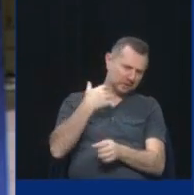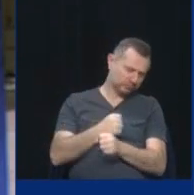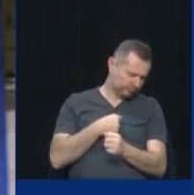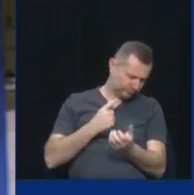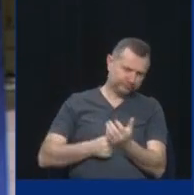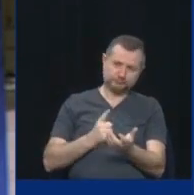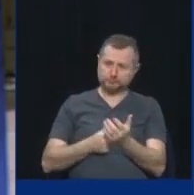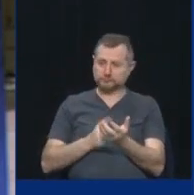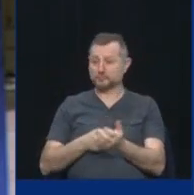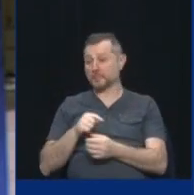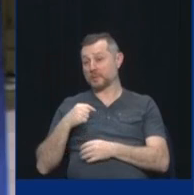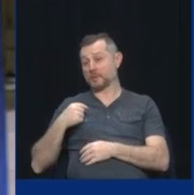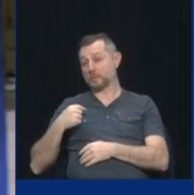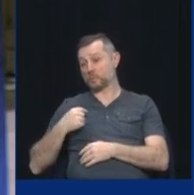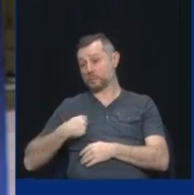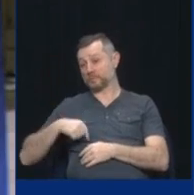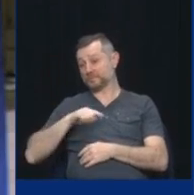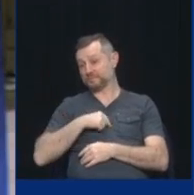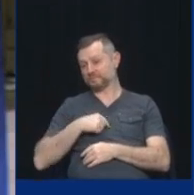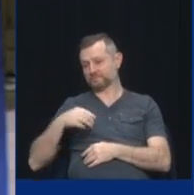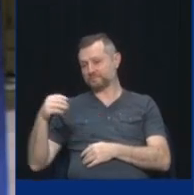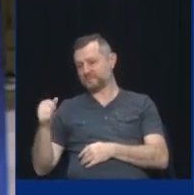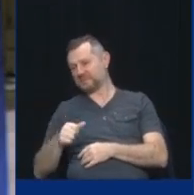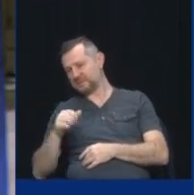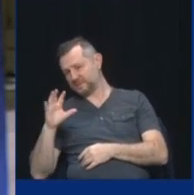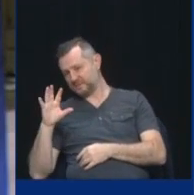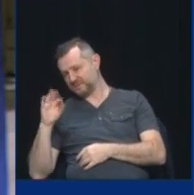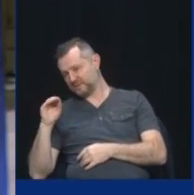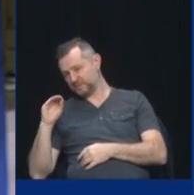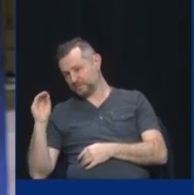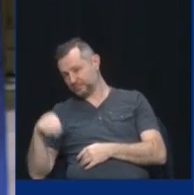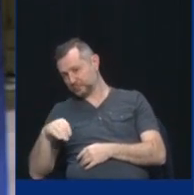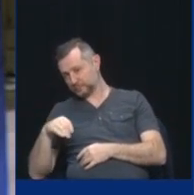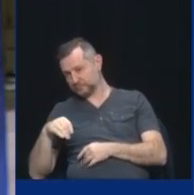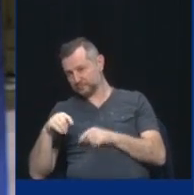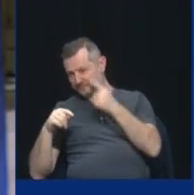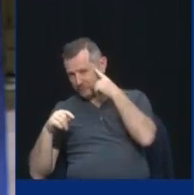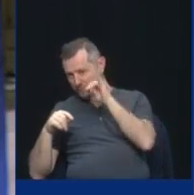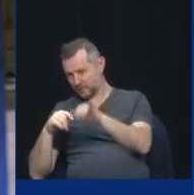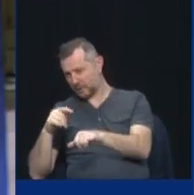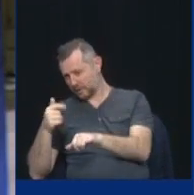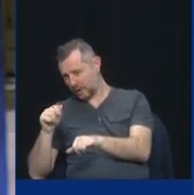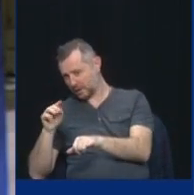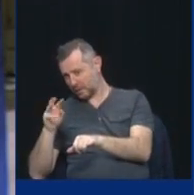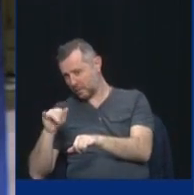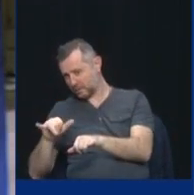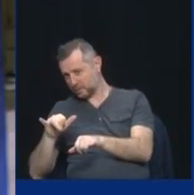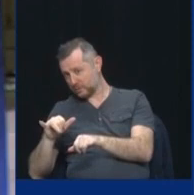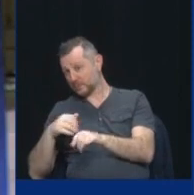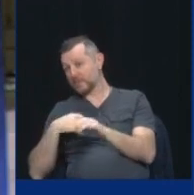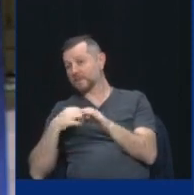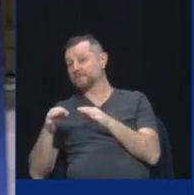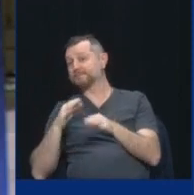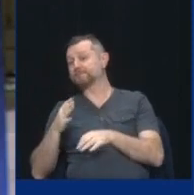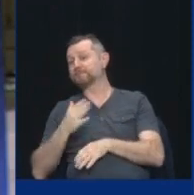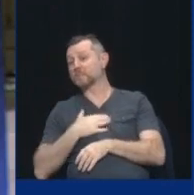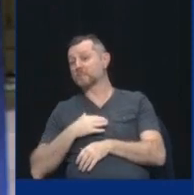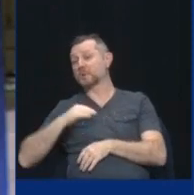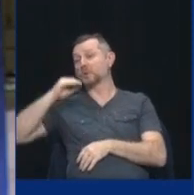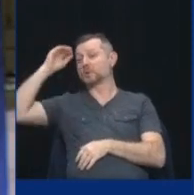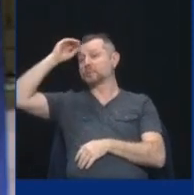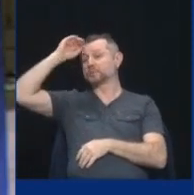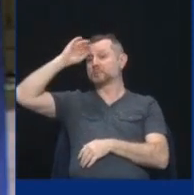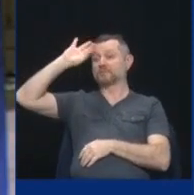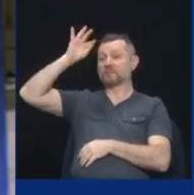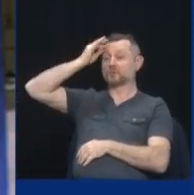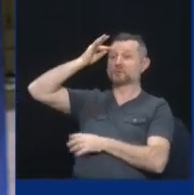pay 50% of Gateway. It's not just my opinion to the feds, my